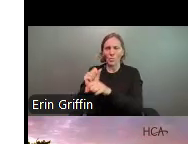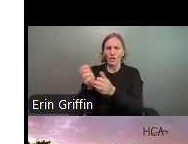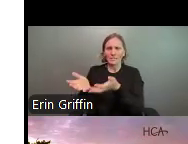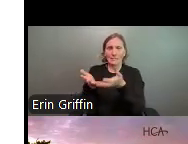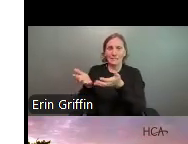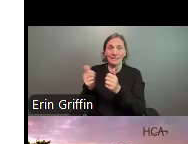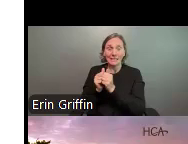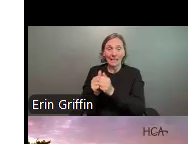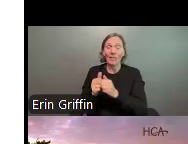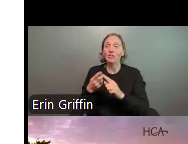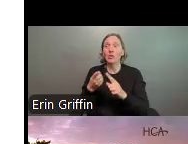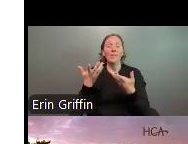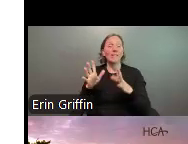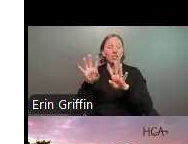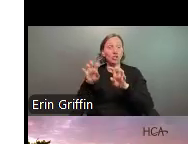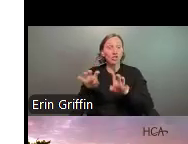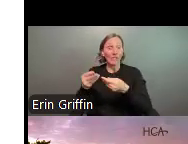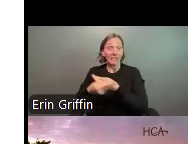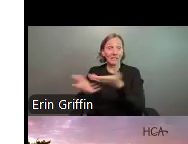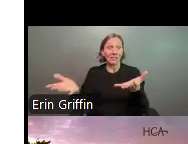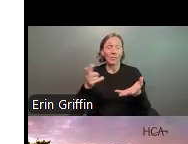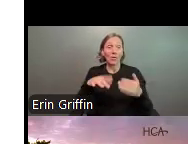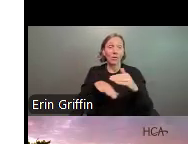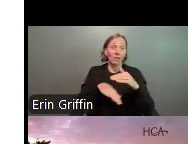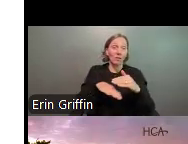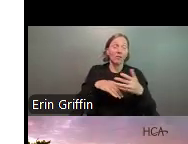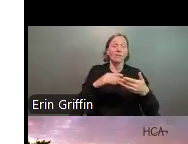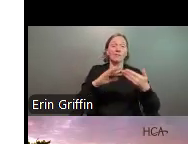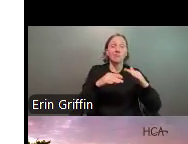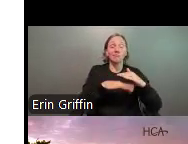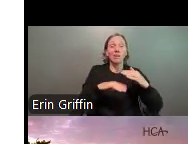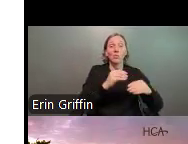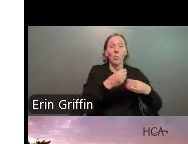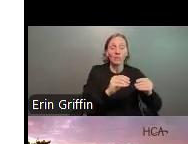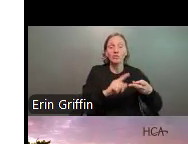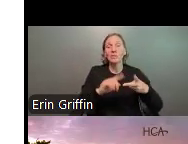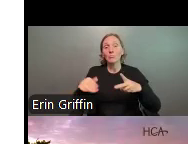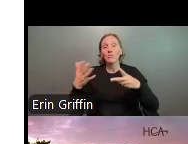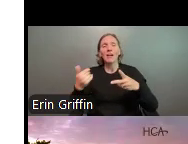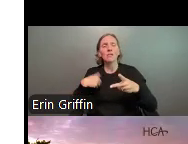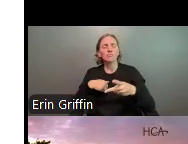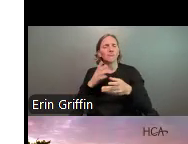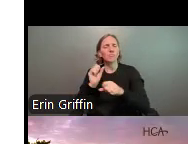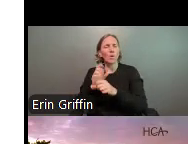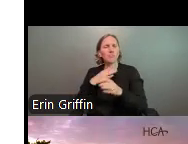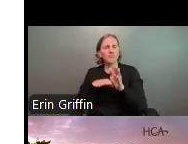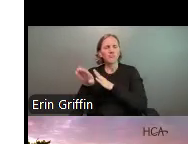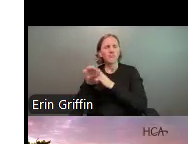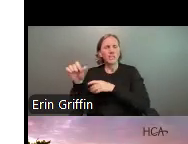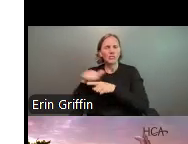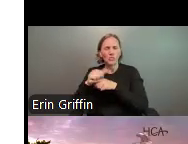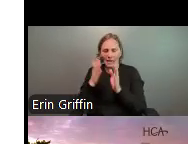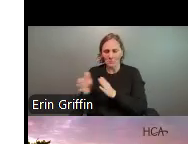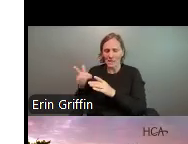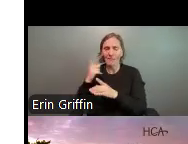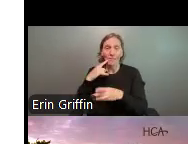out to our community-based organizations and providers. We are working on developing a training plan as we speak, where we're integrating community health